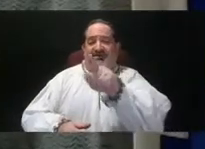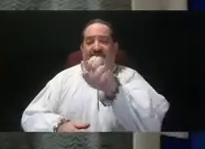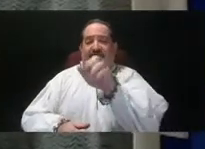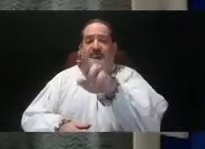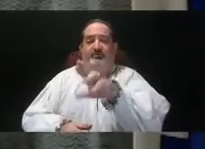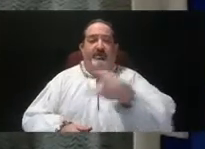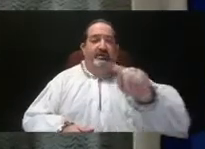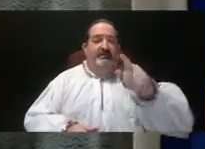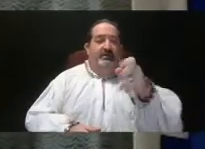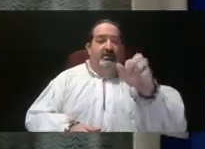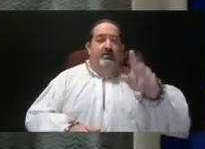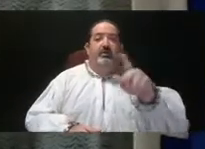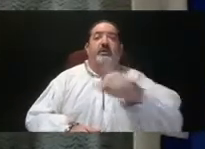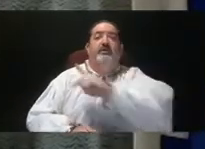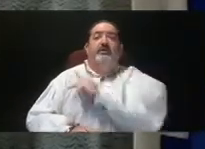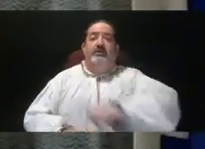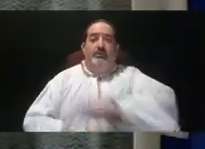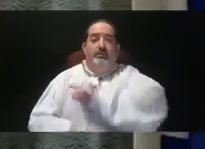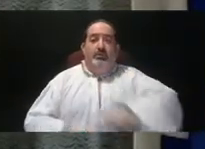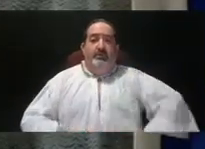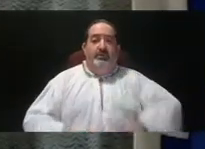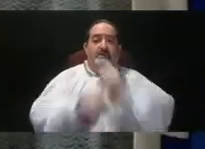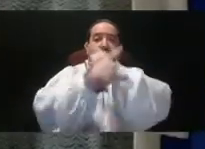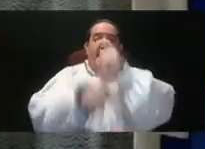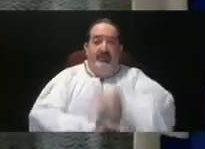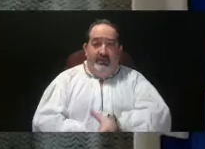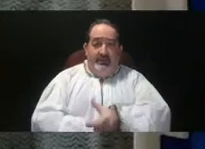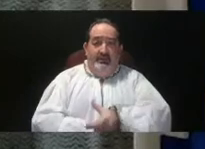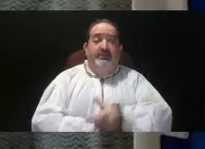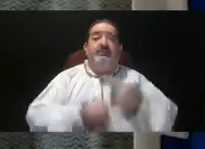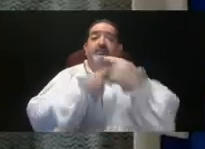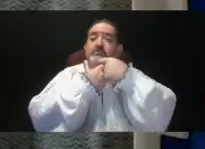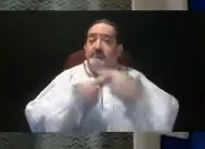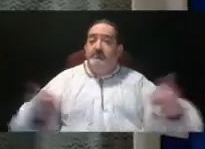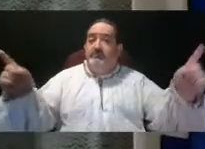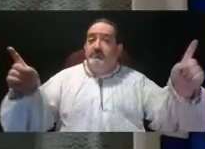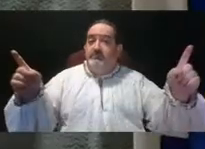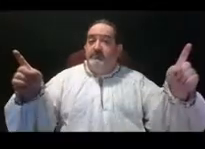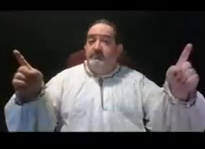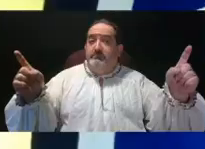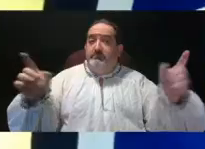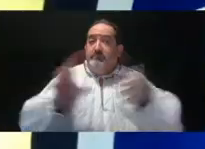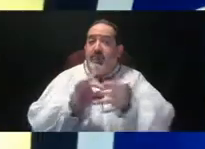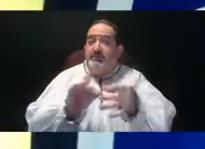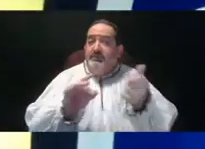of Caid. Your Majesties, do you have any comments for your gathered populace?